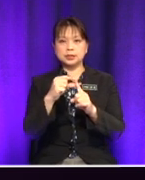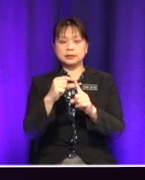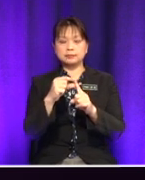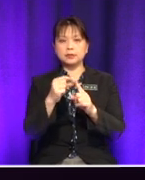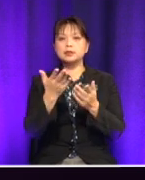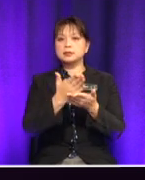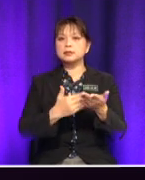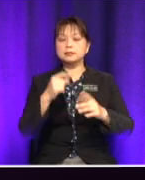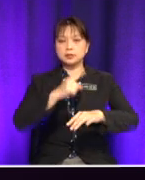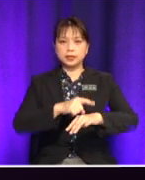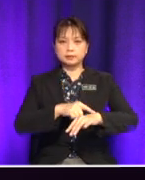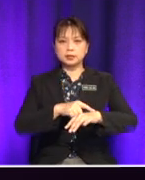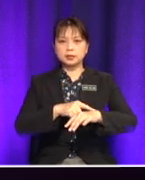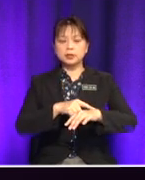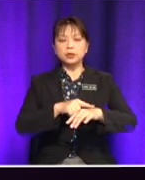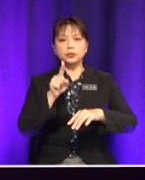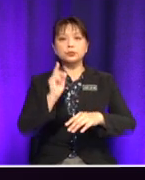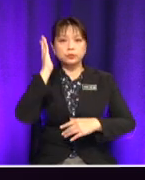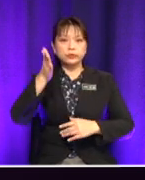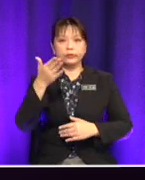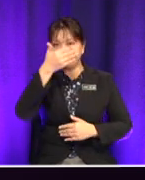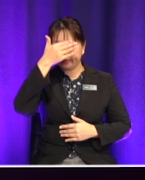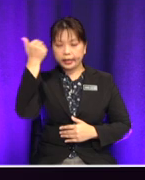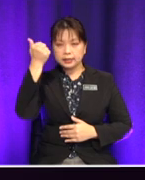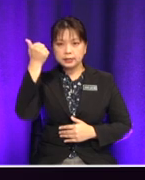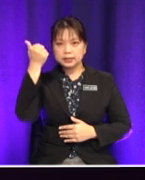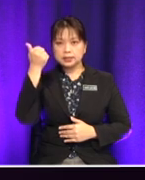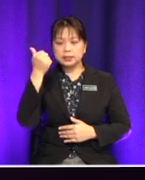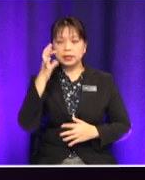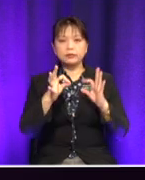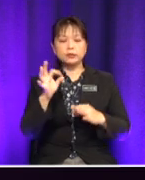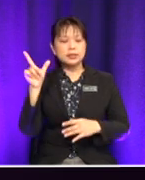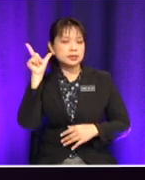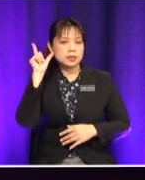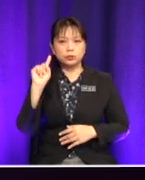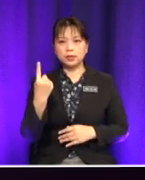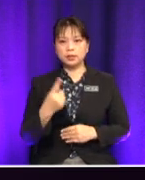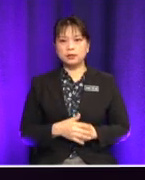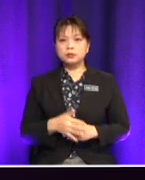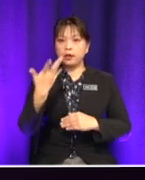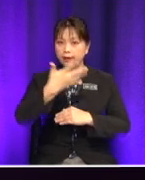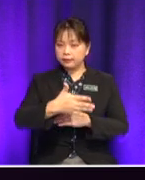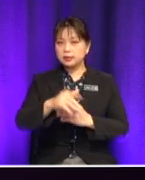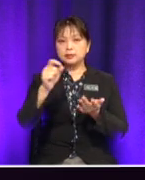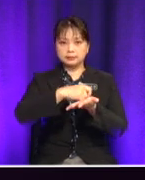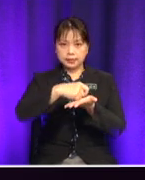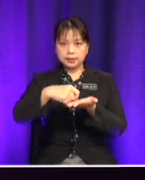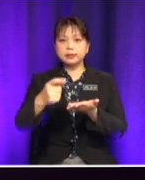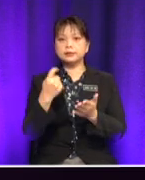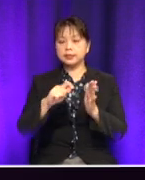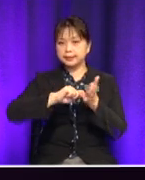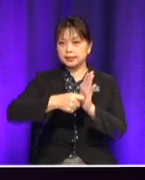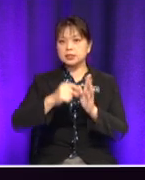write down on the question paper. Right. So they will miss out a few lines. Mm-hmm. All right, so after writing down the keywords, all right,